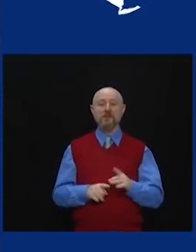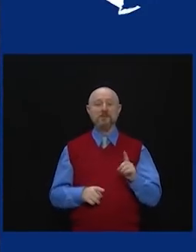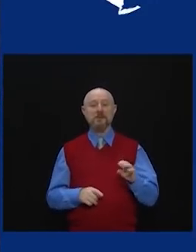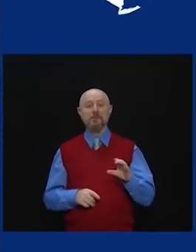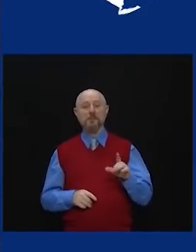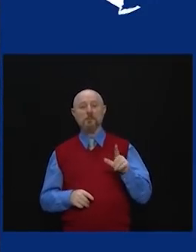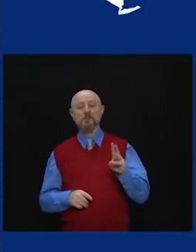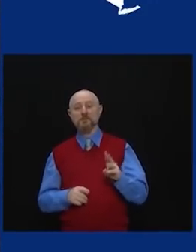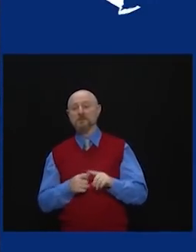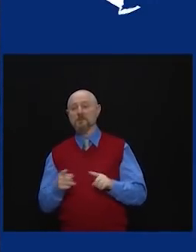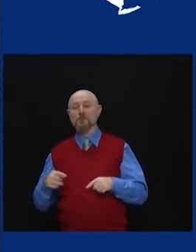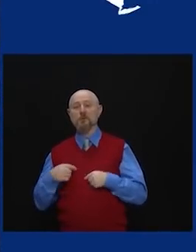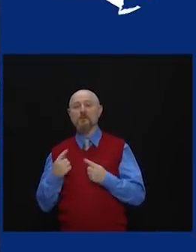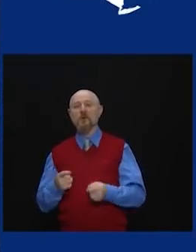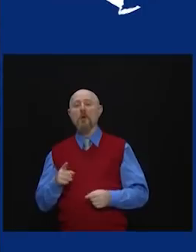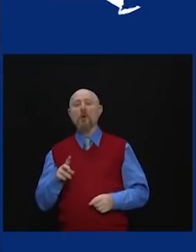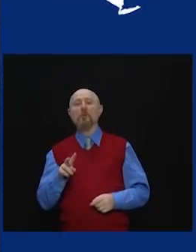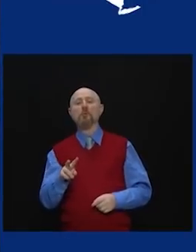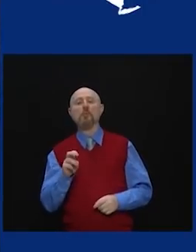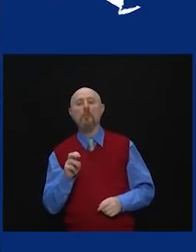far 299.